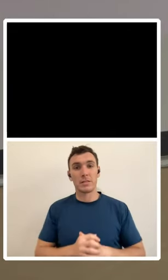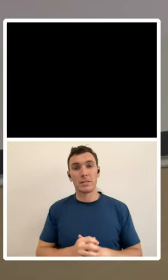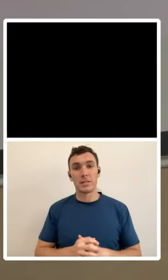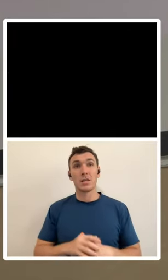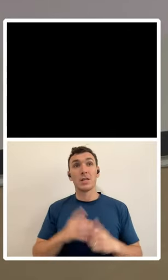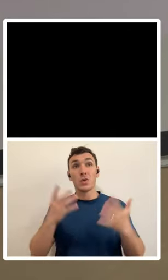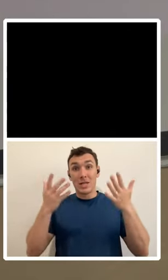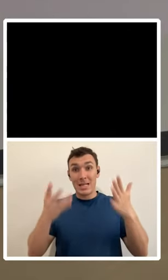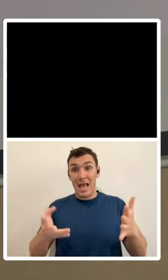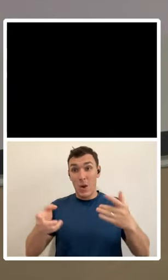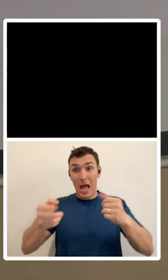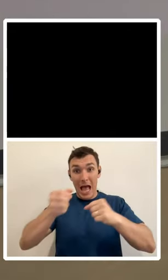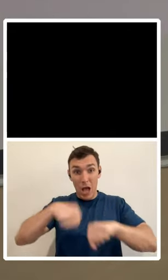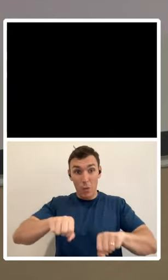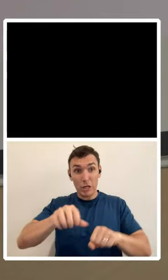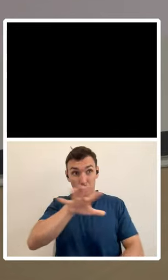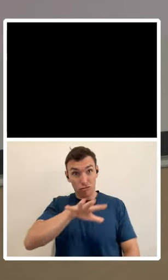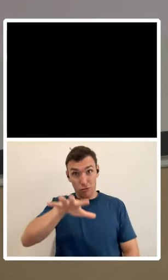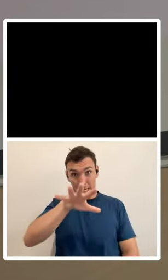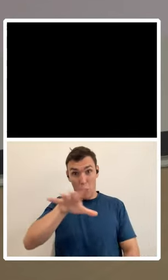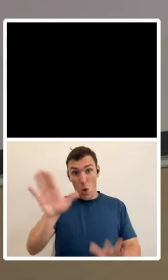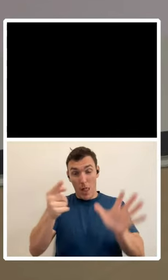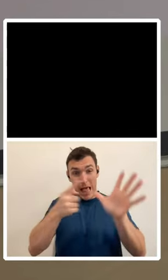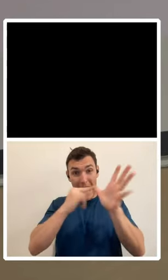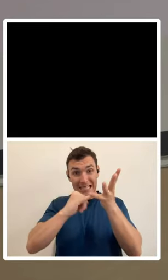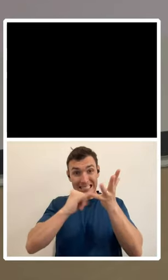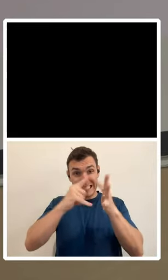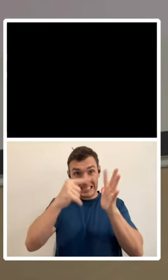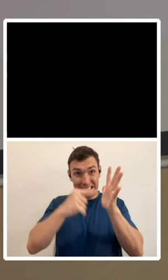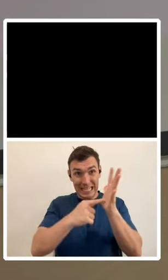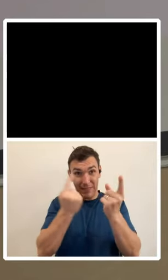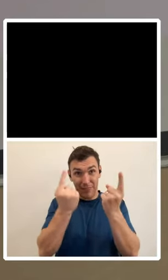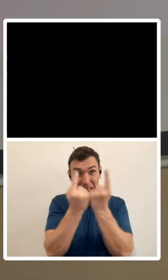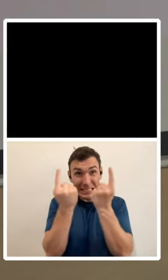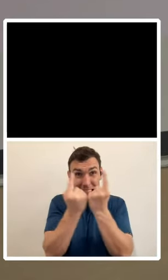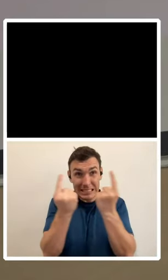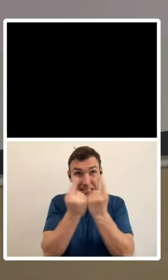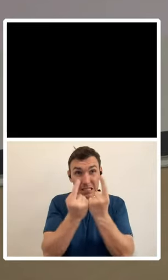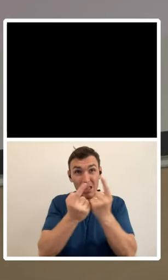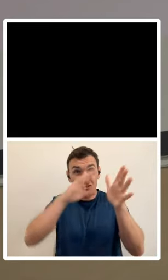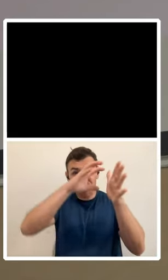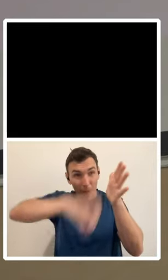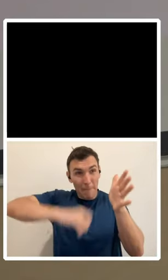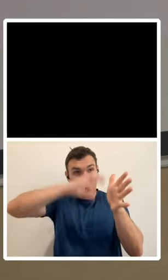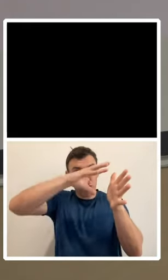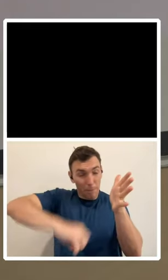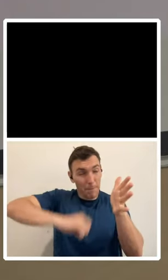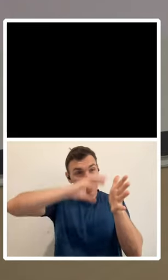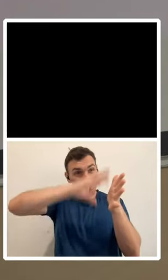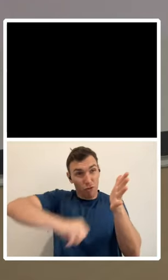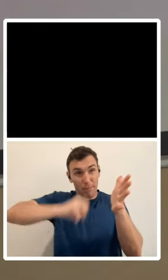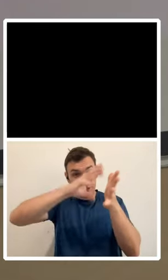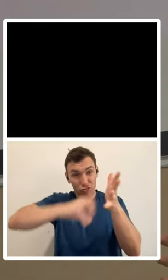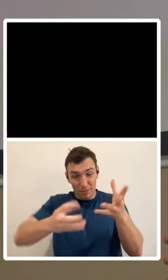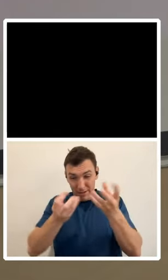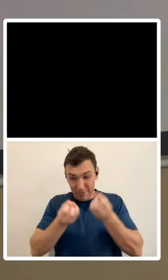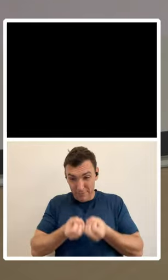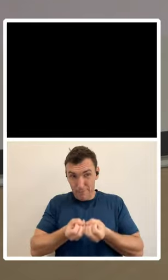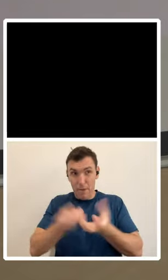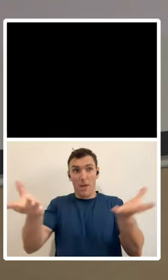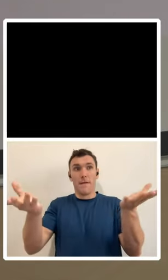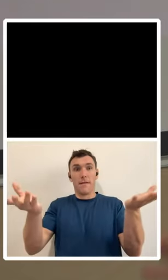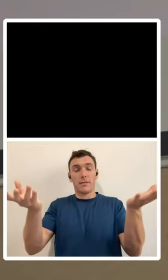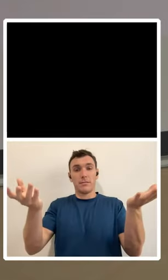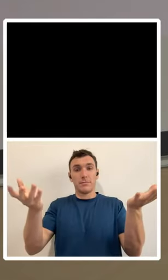that as a reflection of what is happening to every single family in this country, whether you're working, you